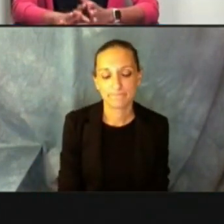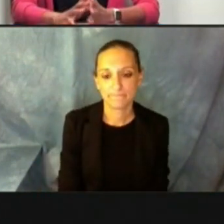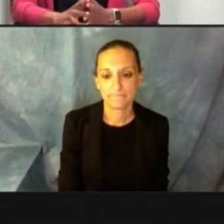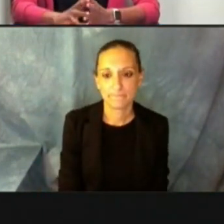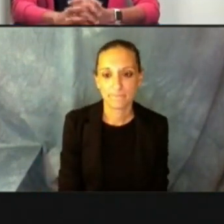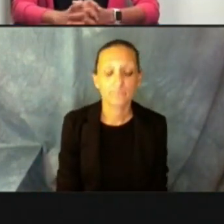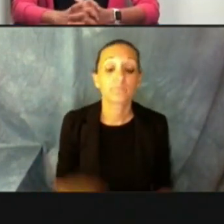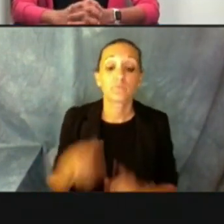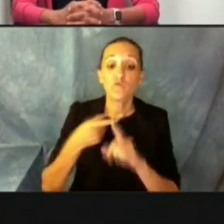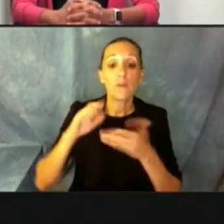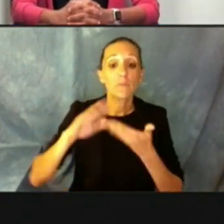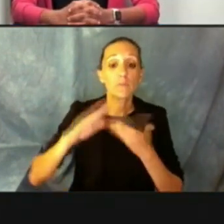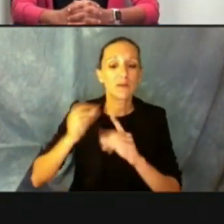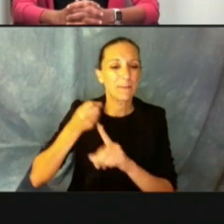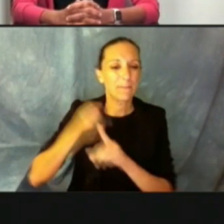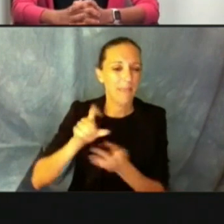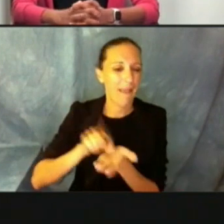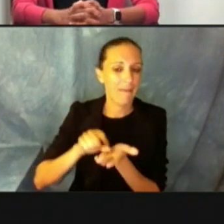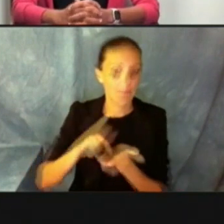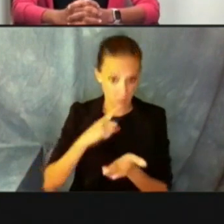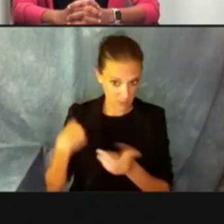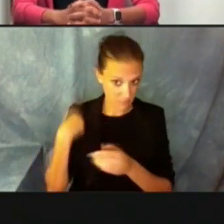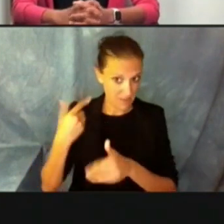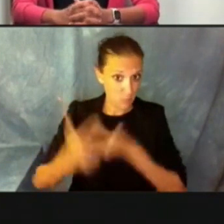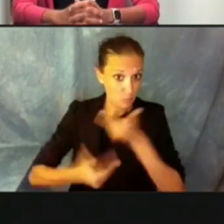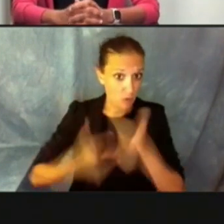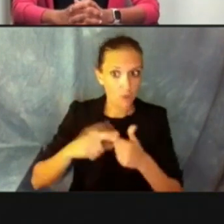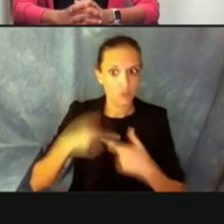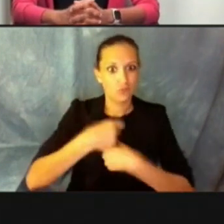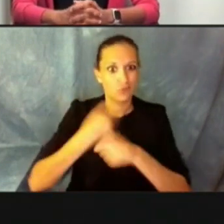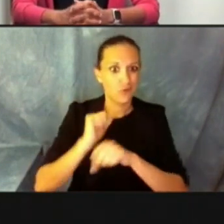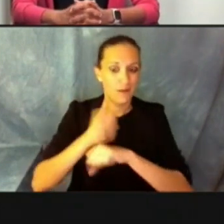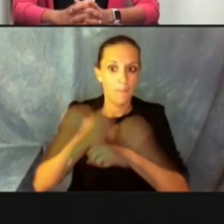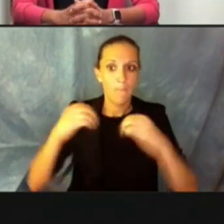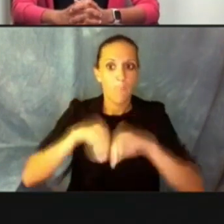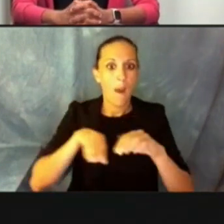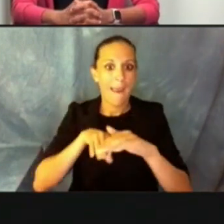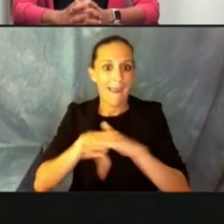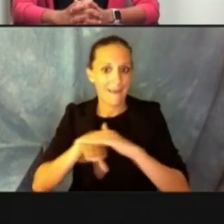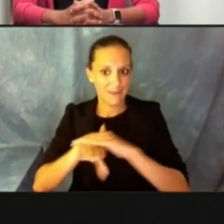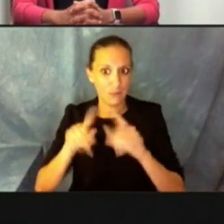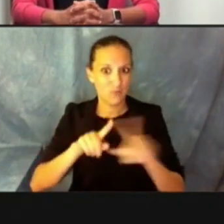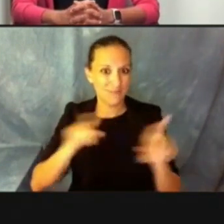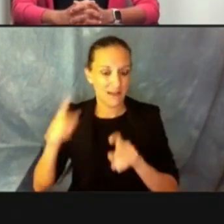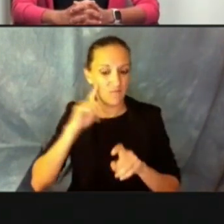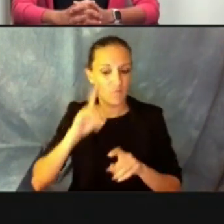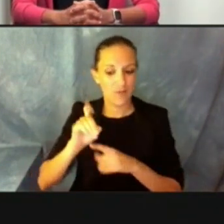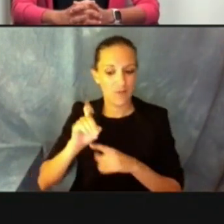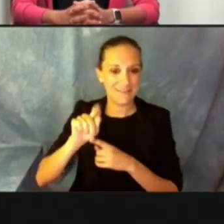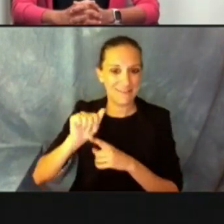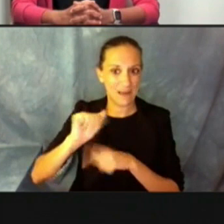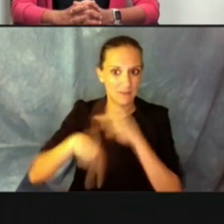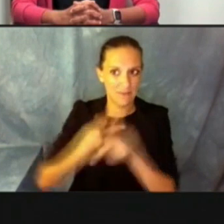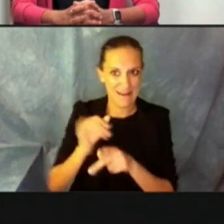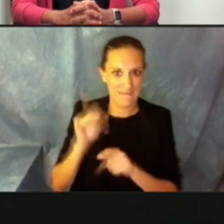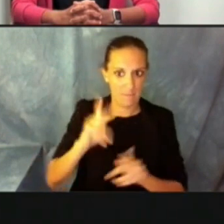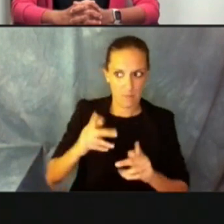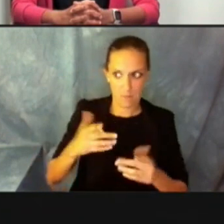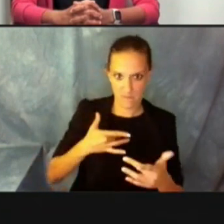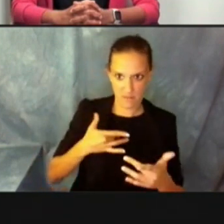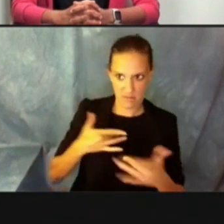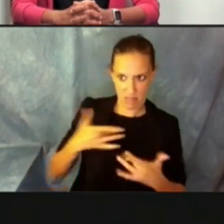From Community Impact, has there been progress to create more access to testing for the Delta variant should people feel concerned about which strain